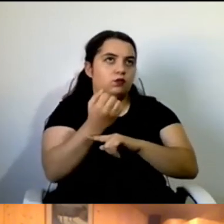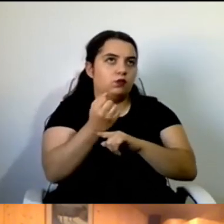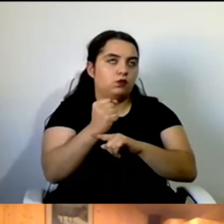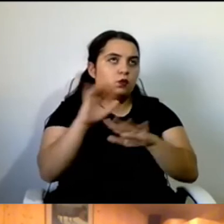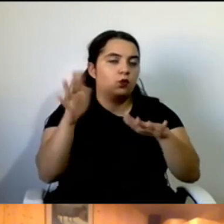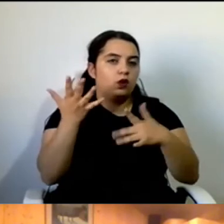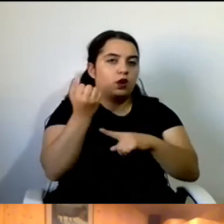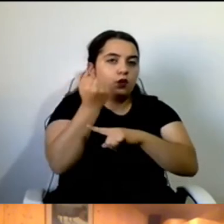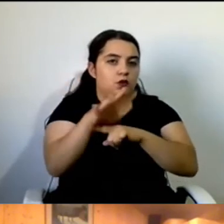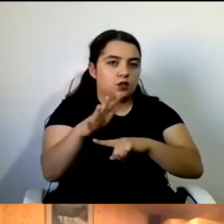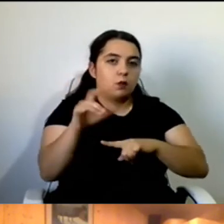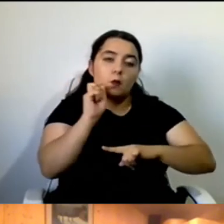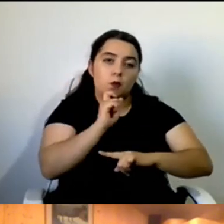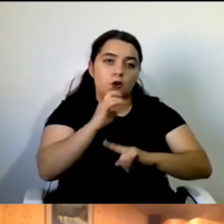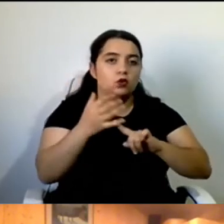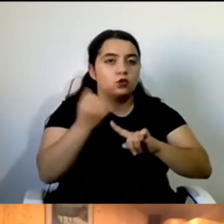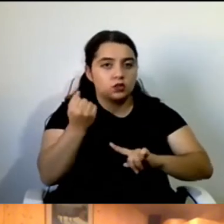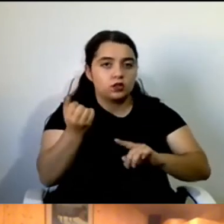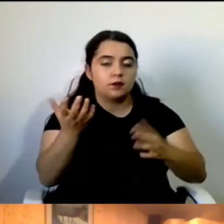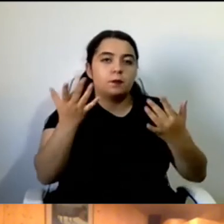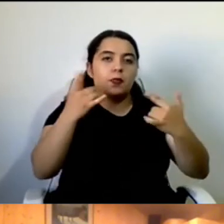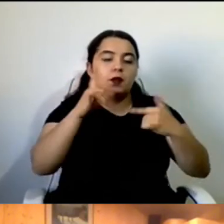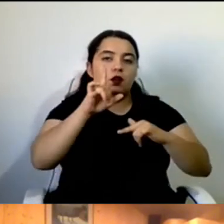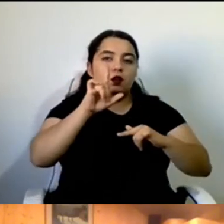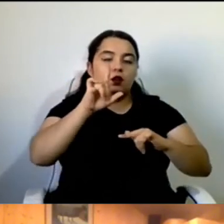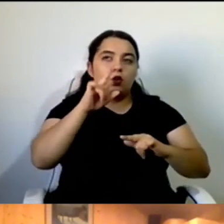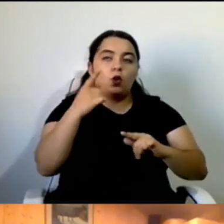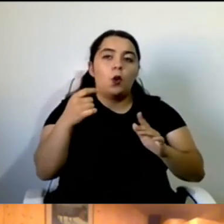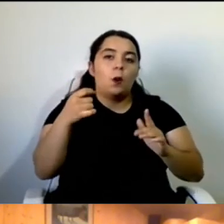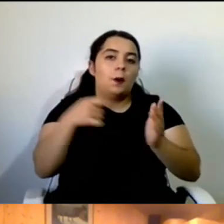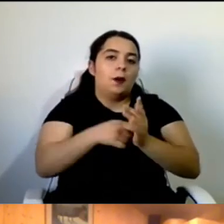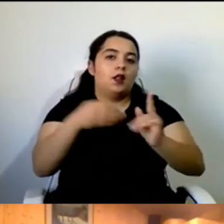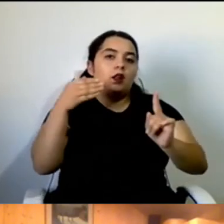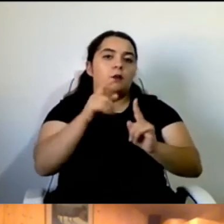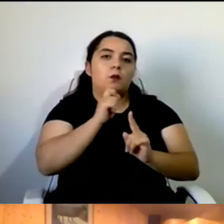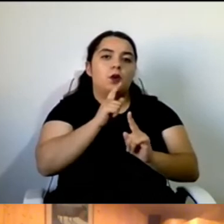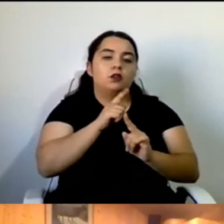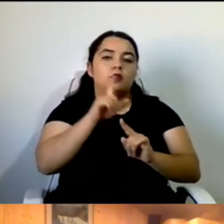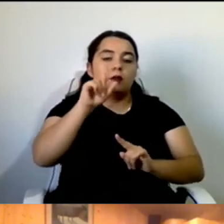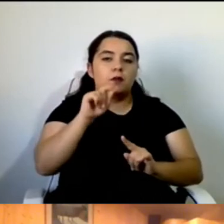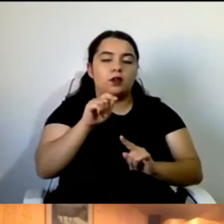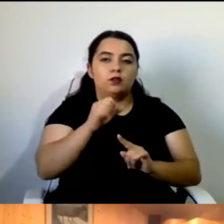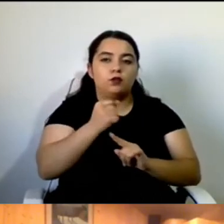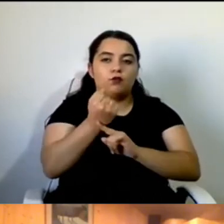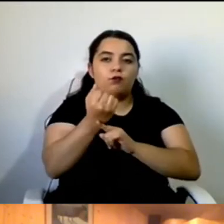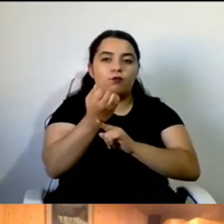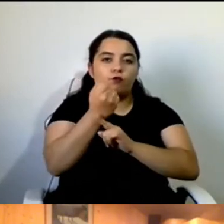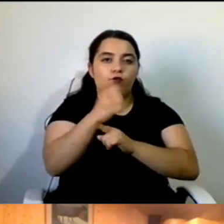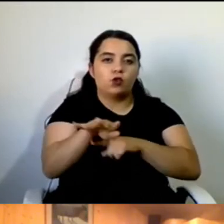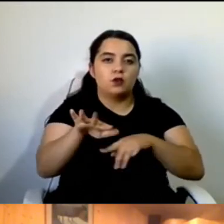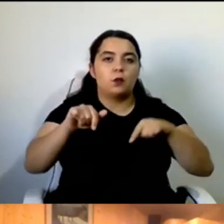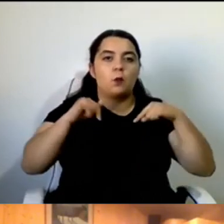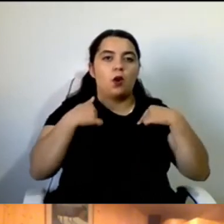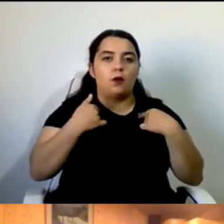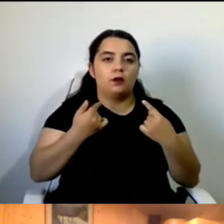of the direct payment to train yourself. For example, in Steel, you could go together with others and